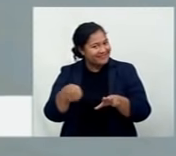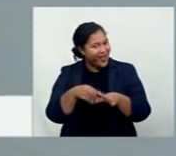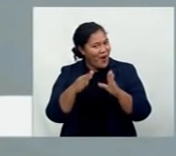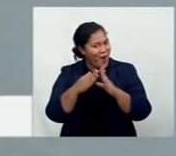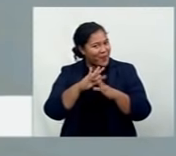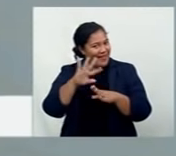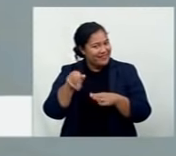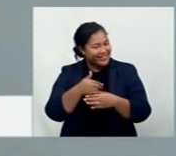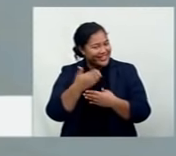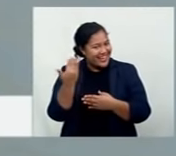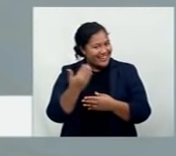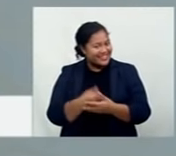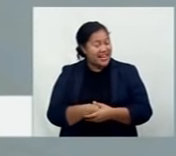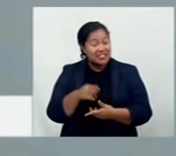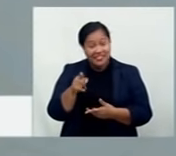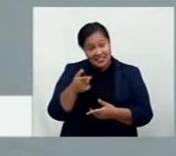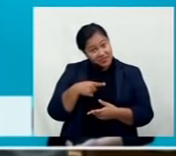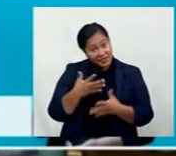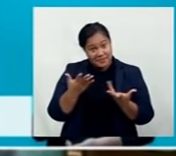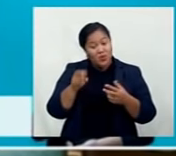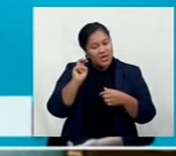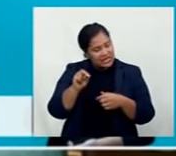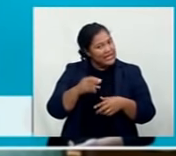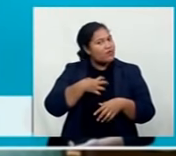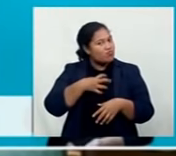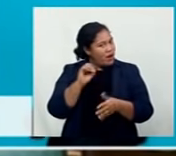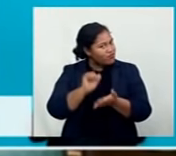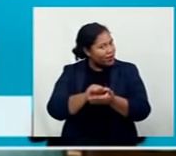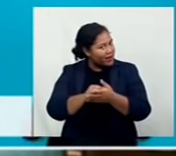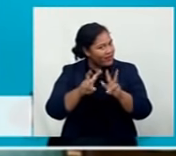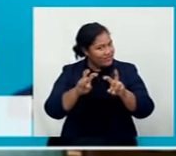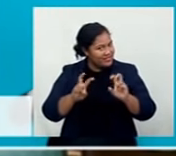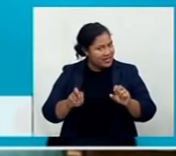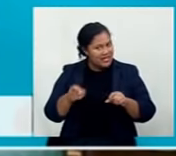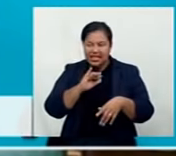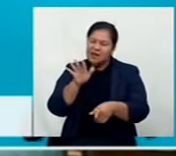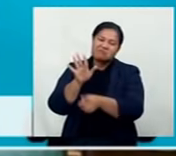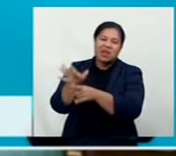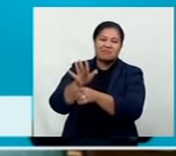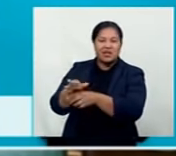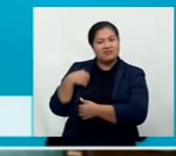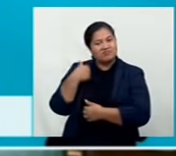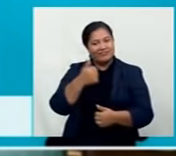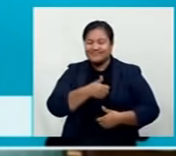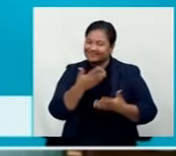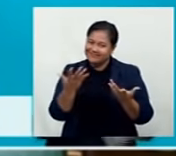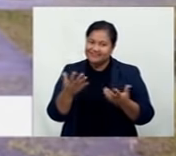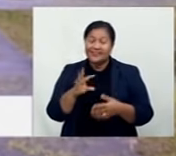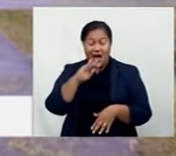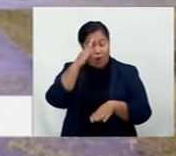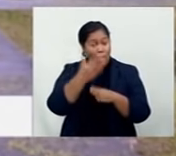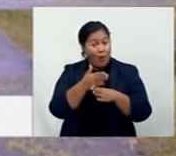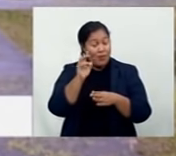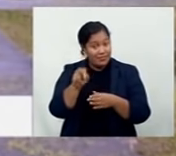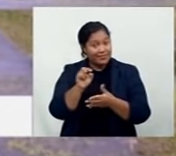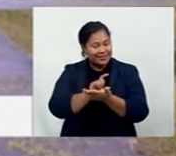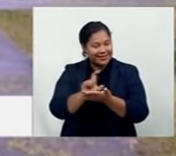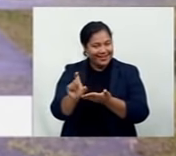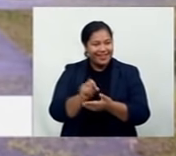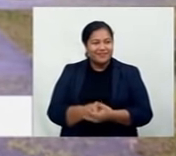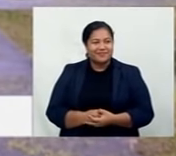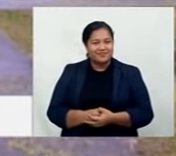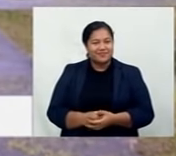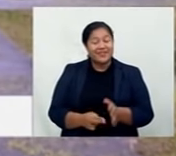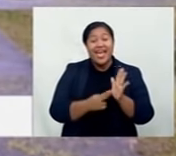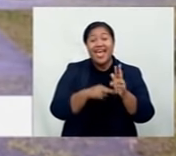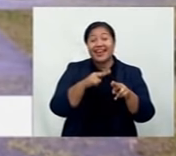day. That is why we need that proper investigation rather than blaming the RFMF. I hope that can be cleared. National Federation